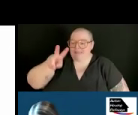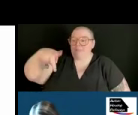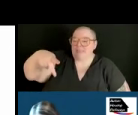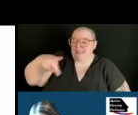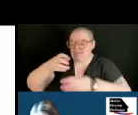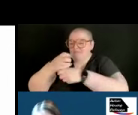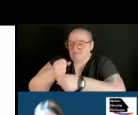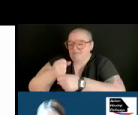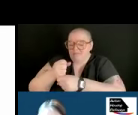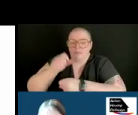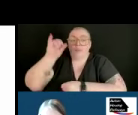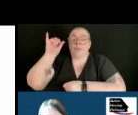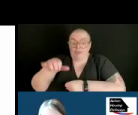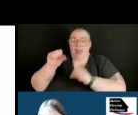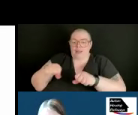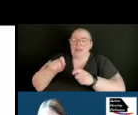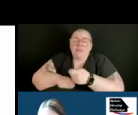for specific locations.